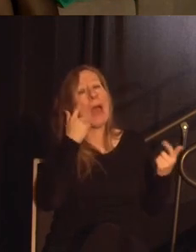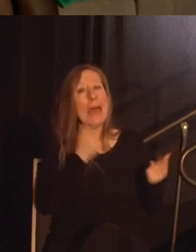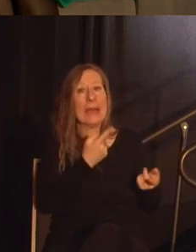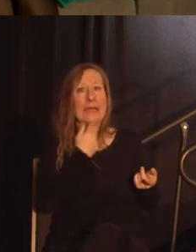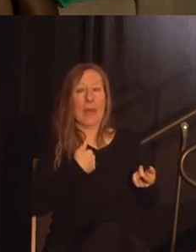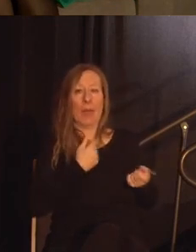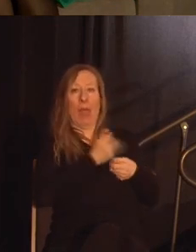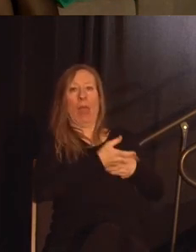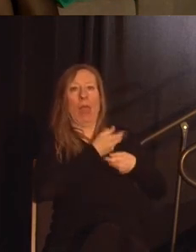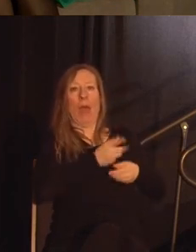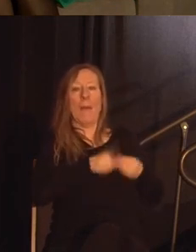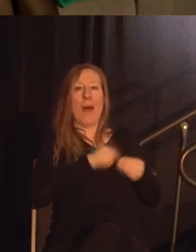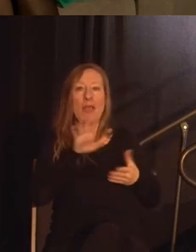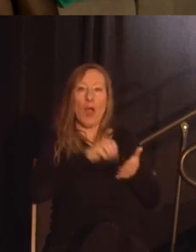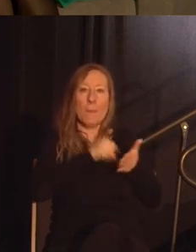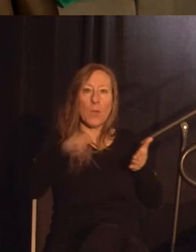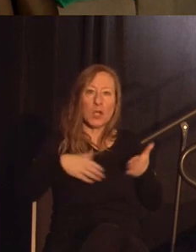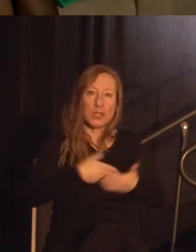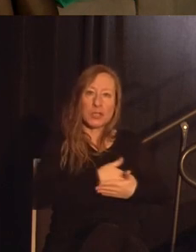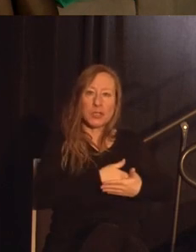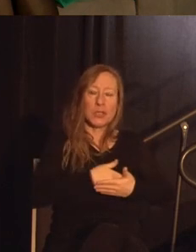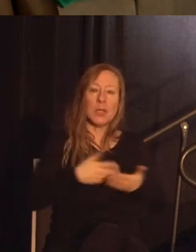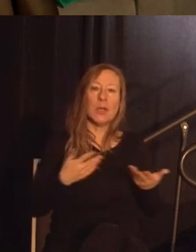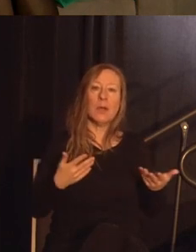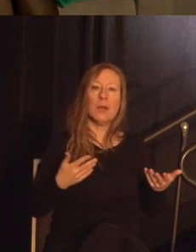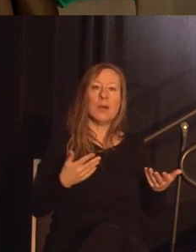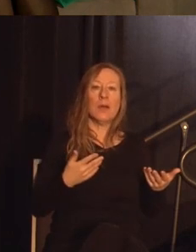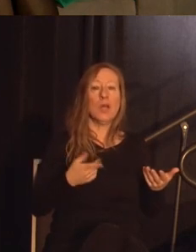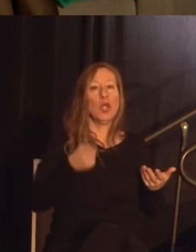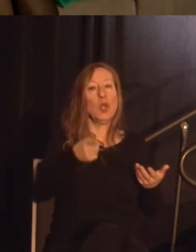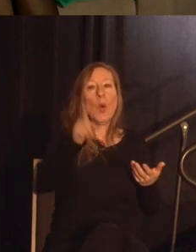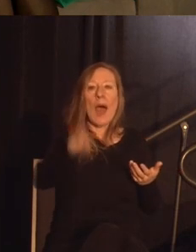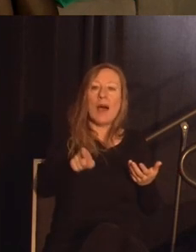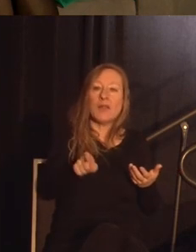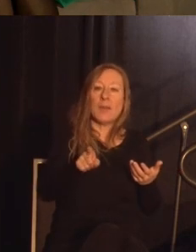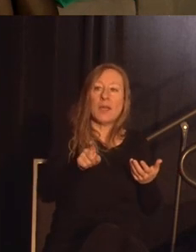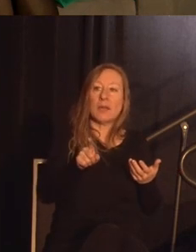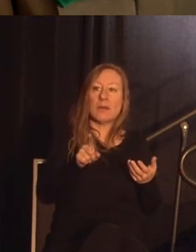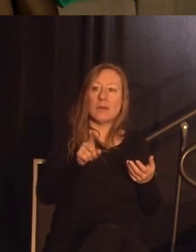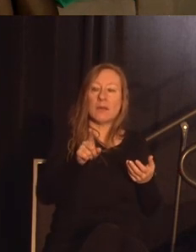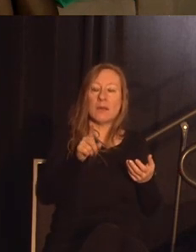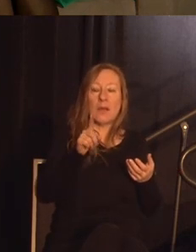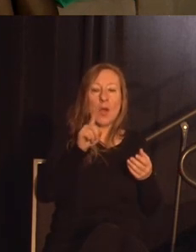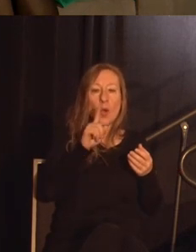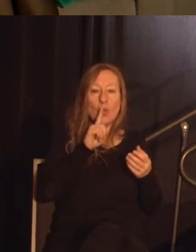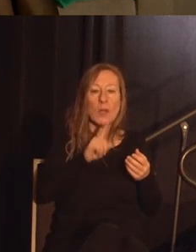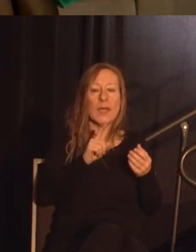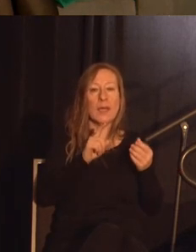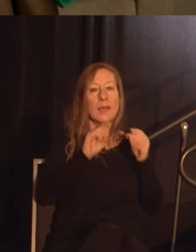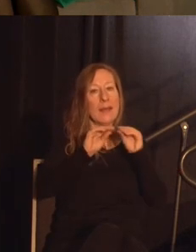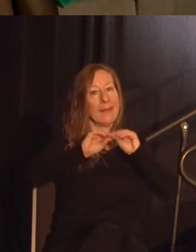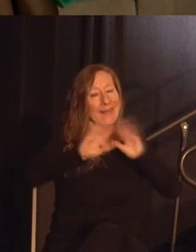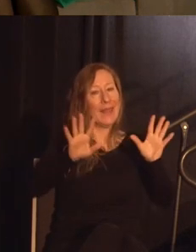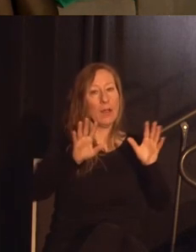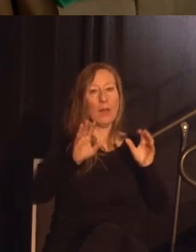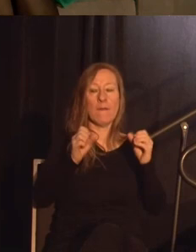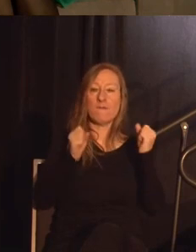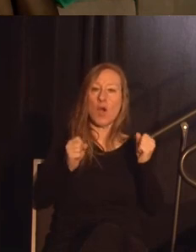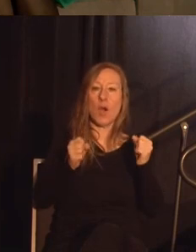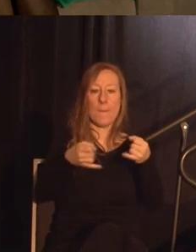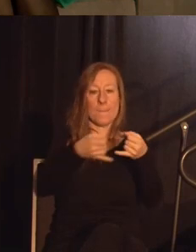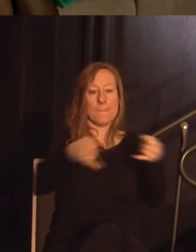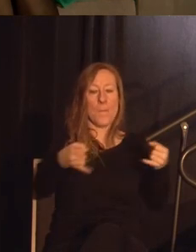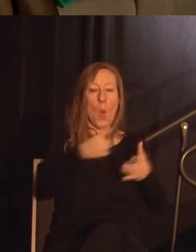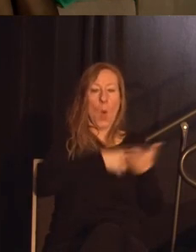Like, you have to like, you have to be so clear and so firm about what you